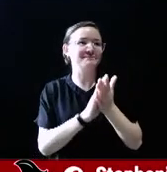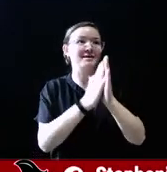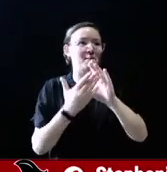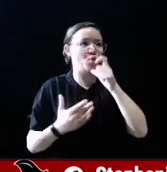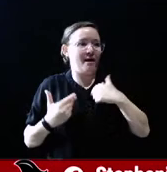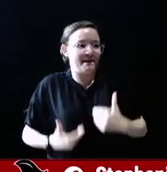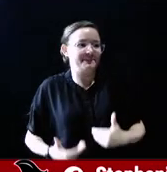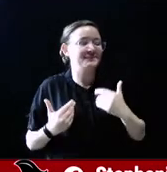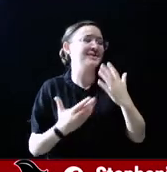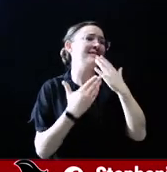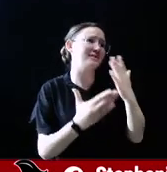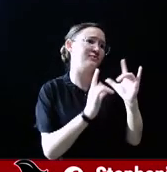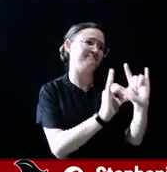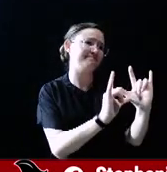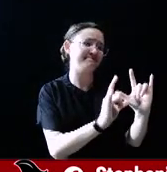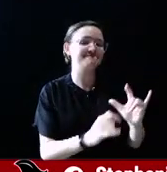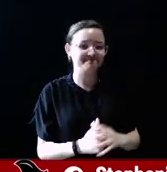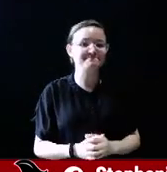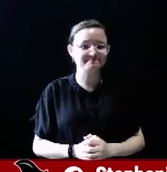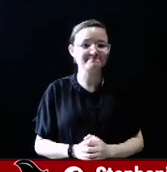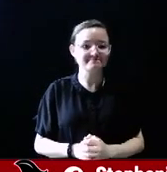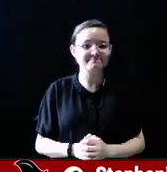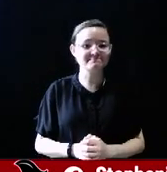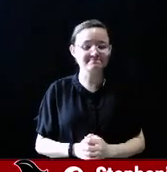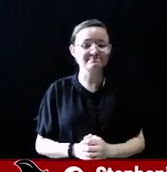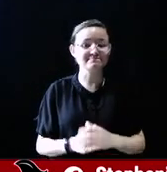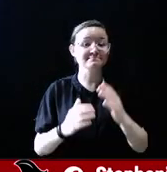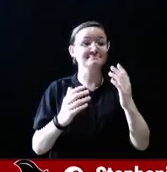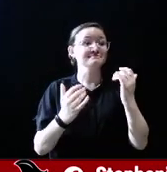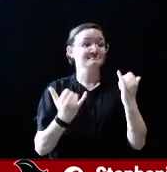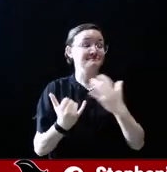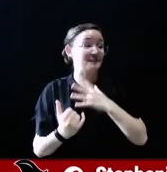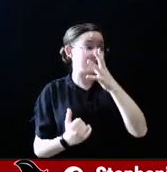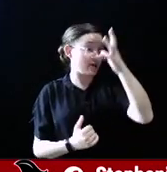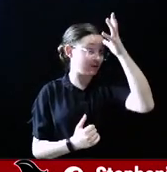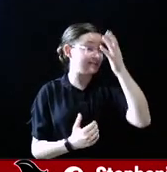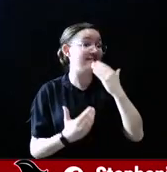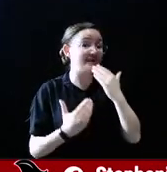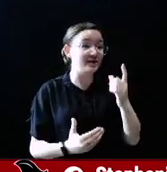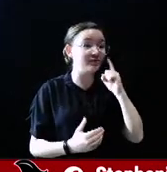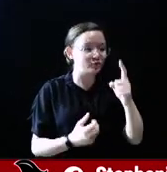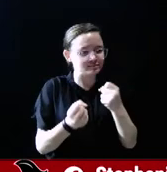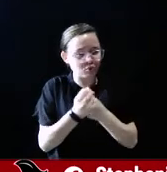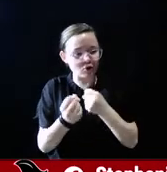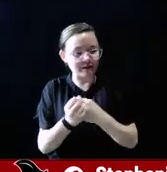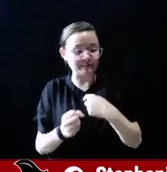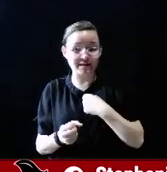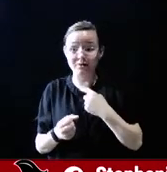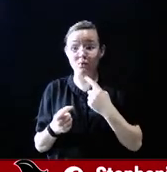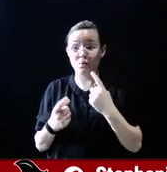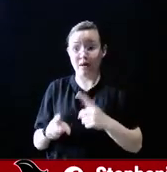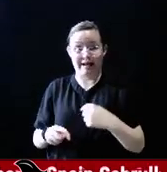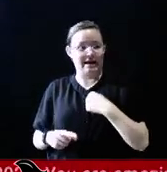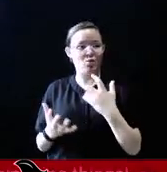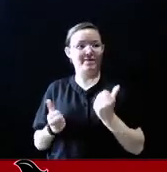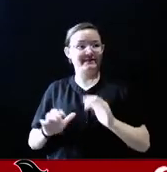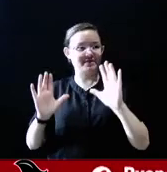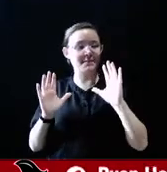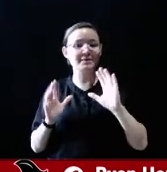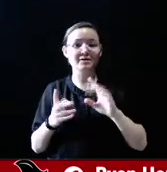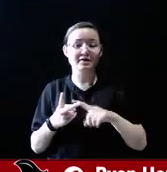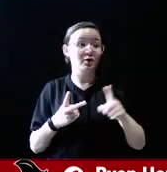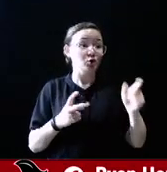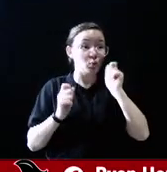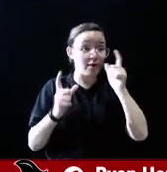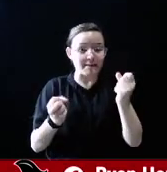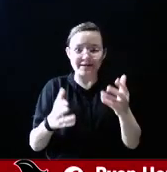today. I love you so much. Thank you. To my parents, thank you for being there during the times when I had given up, for waking up on many